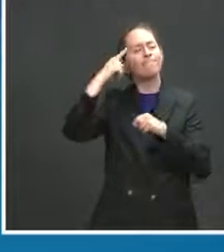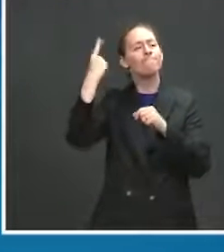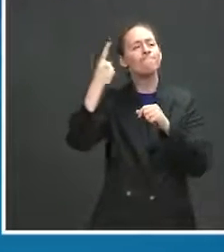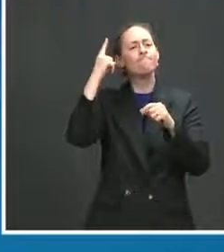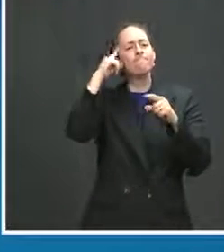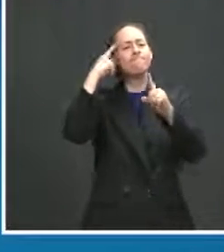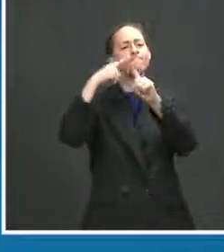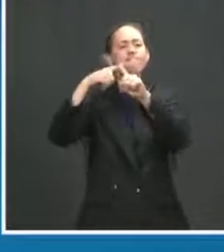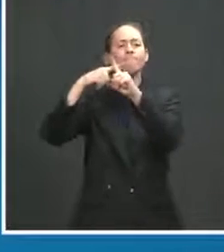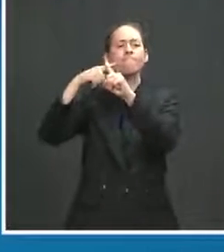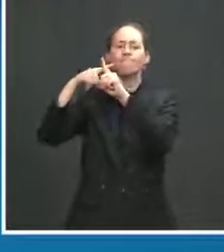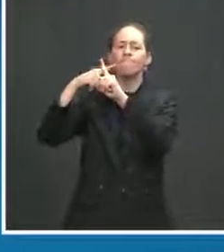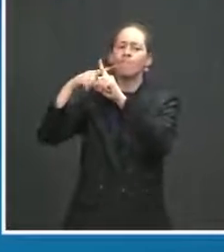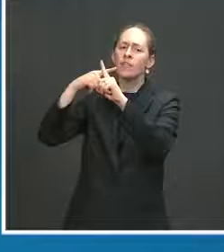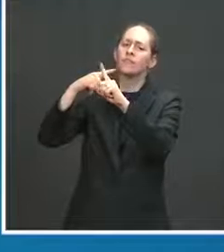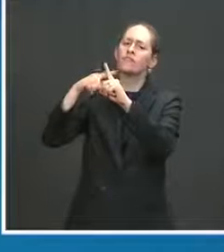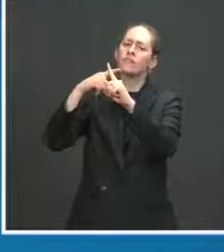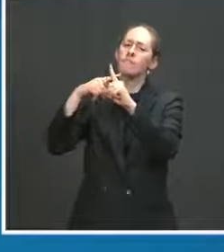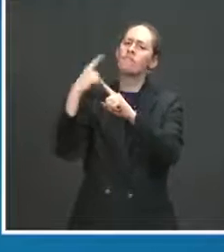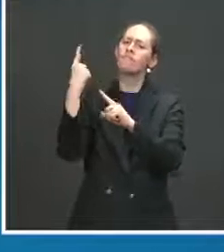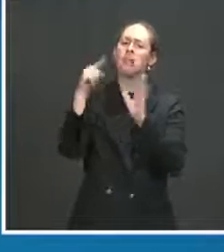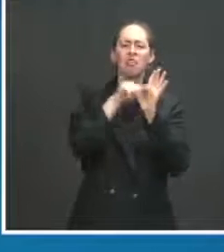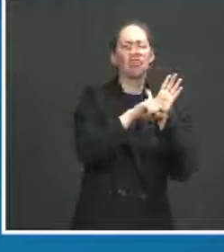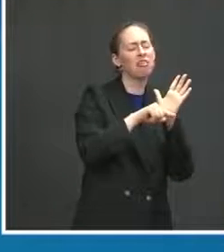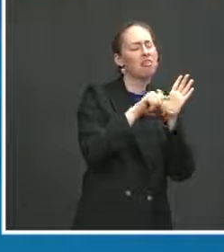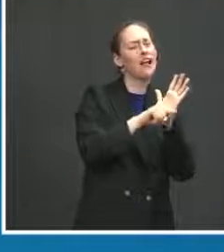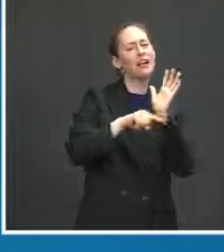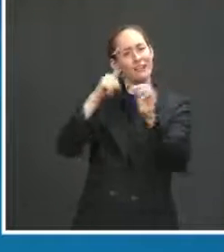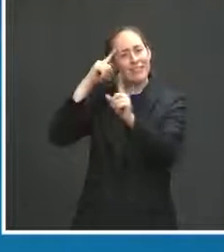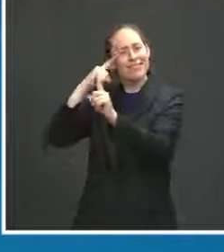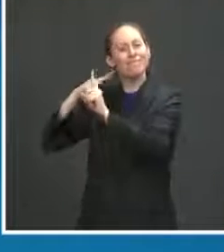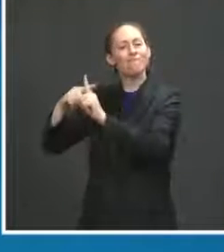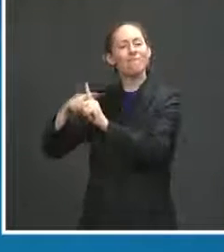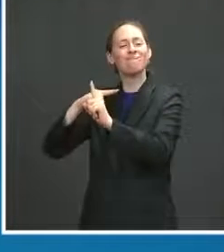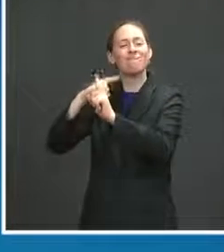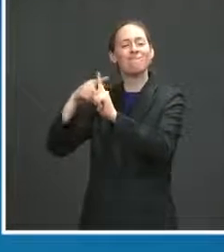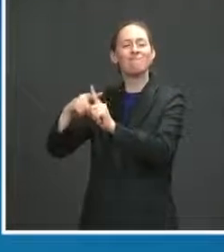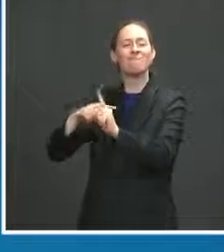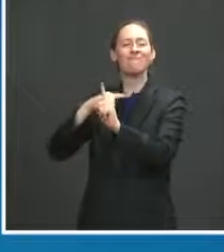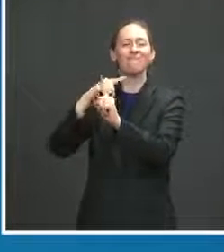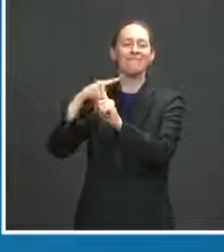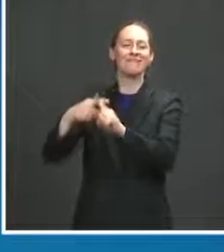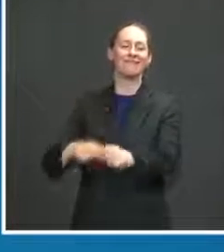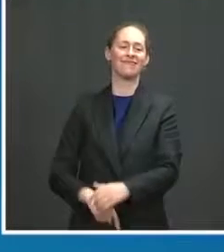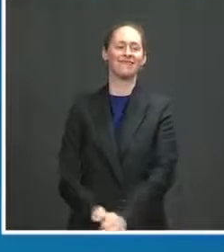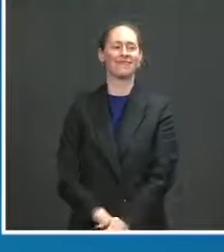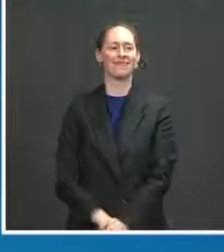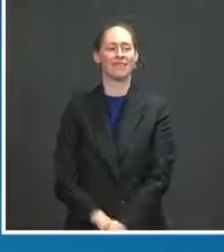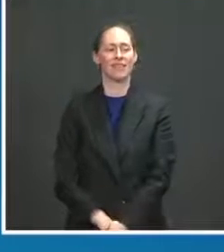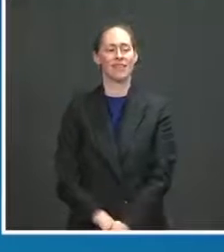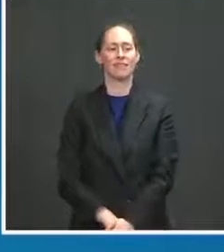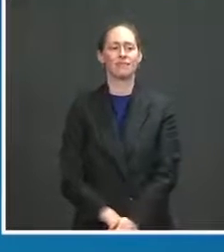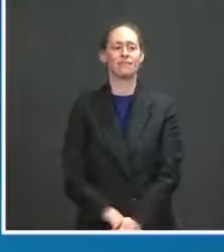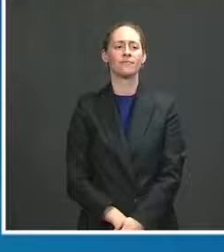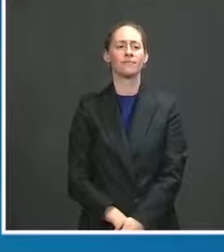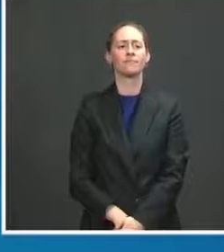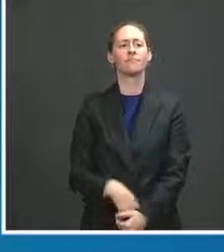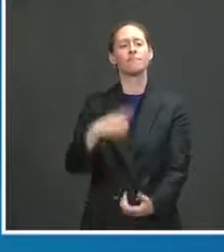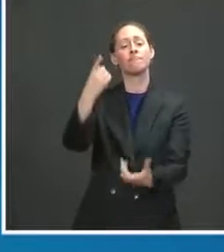sense. You are the embodiment of American